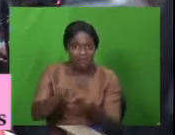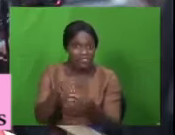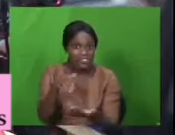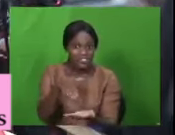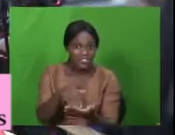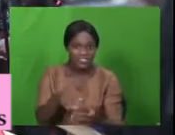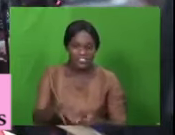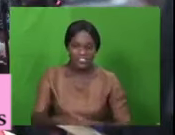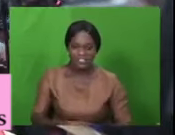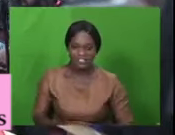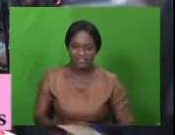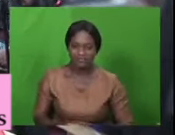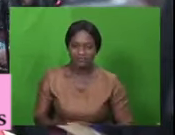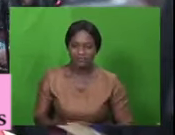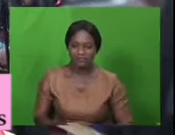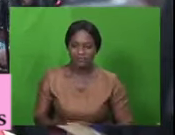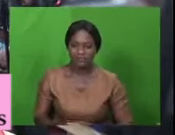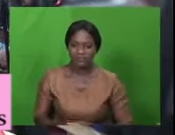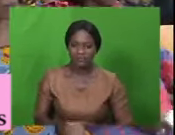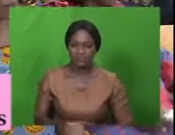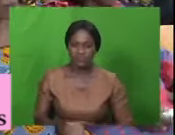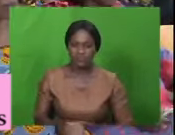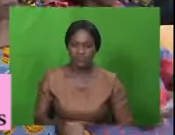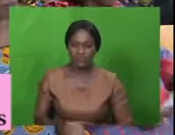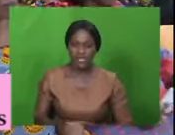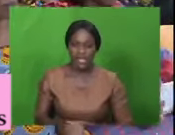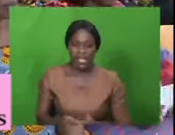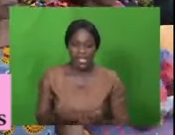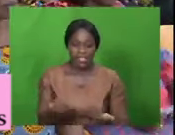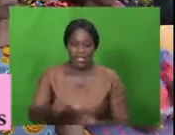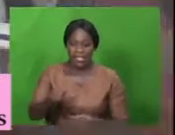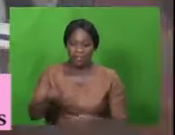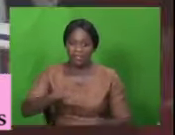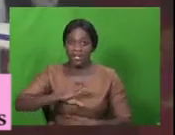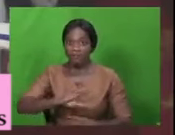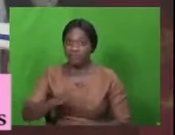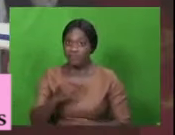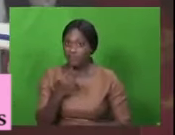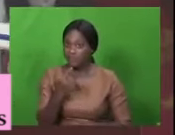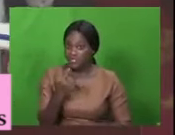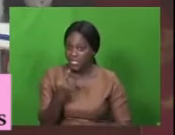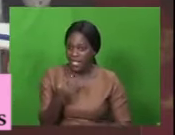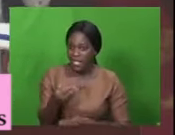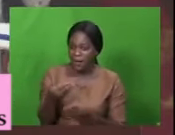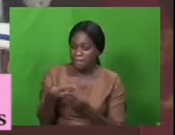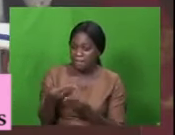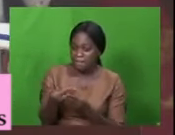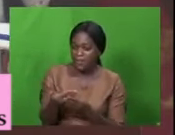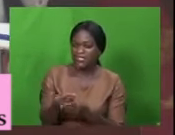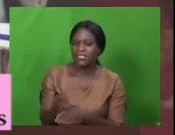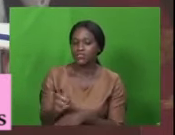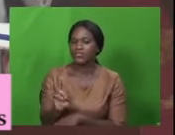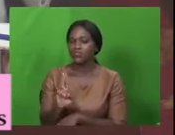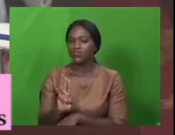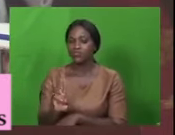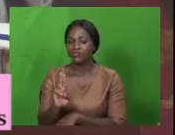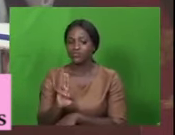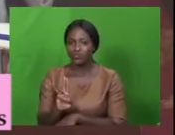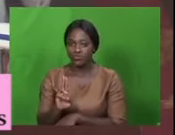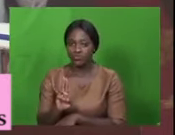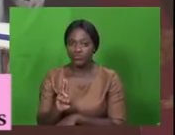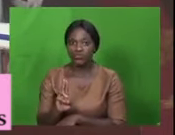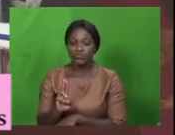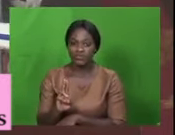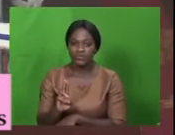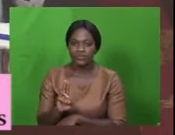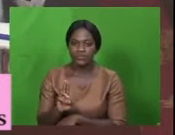not meet anyone brave enough to suggest the considerations of money should be a hindrance to anything we needed to